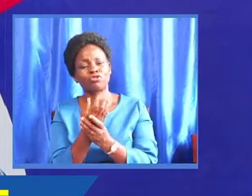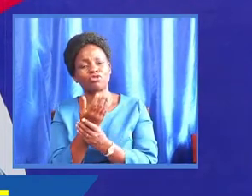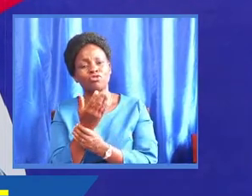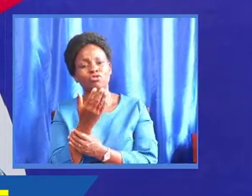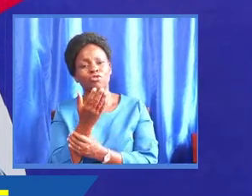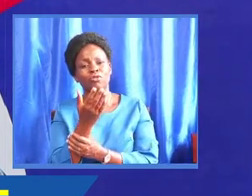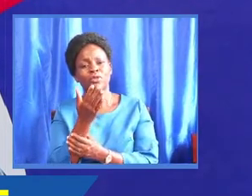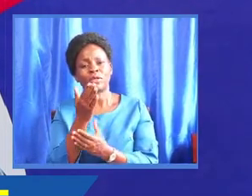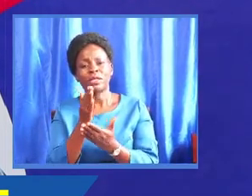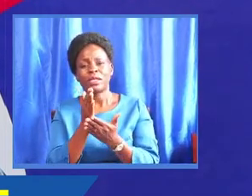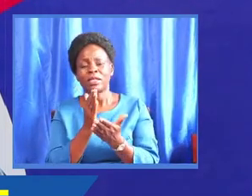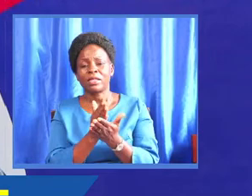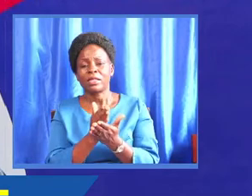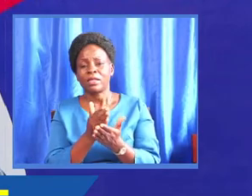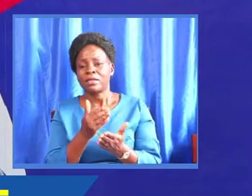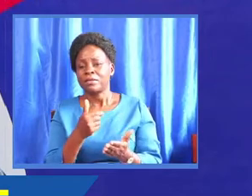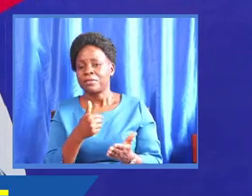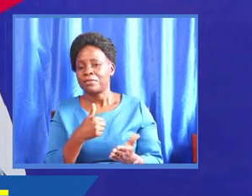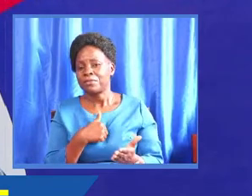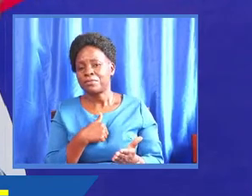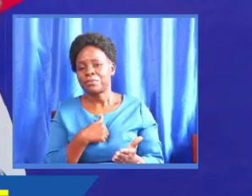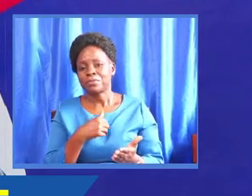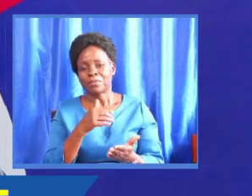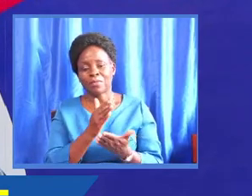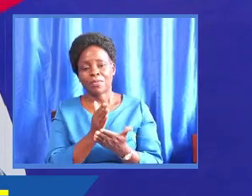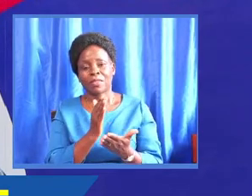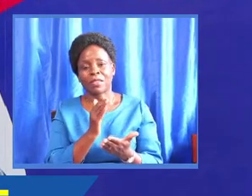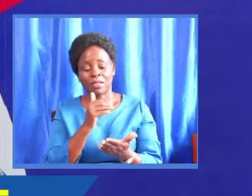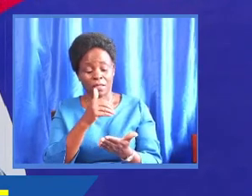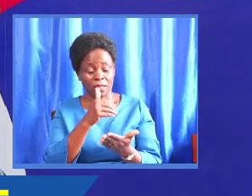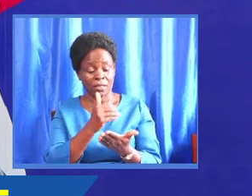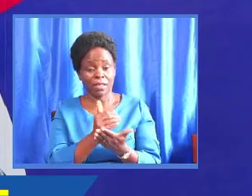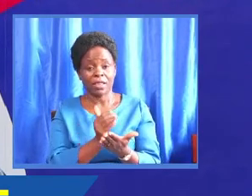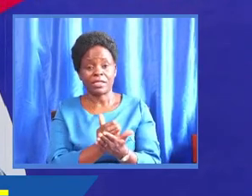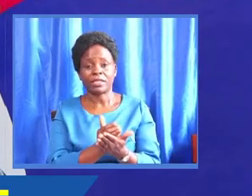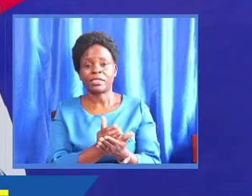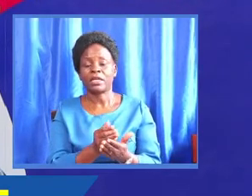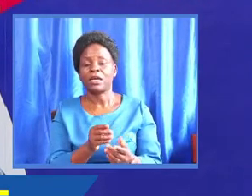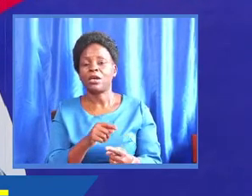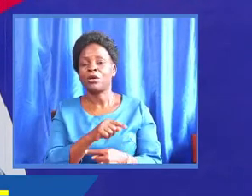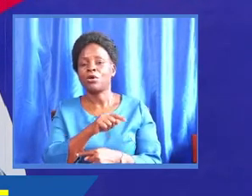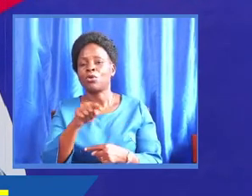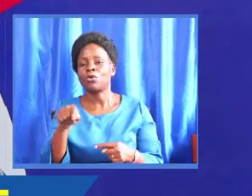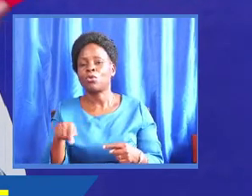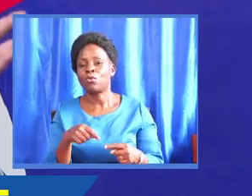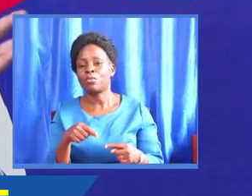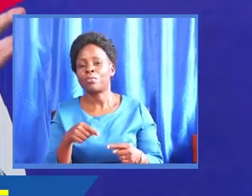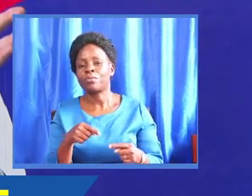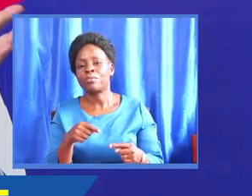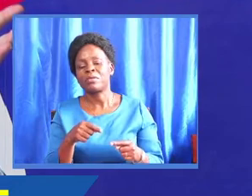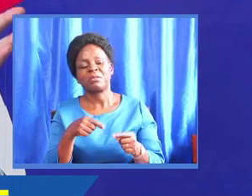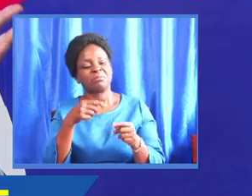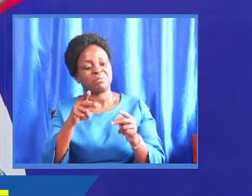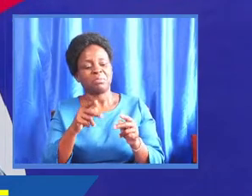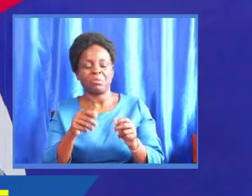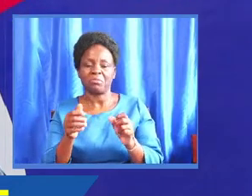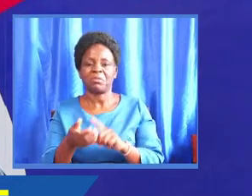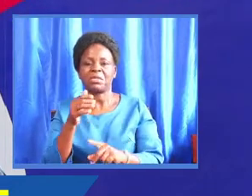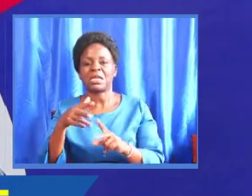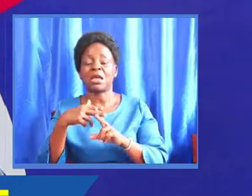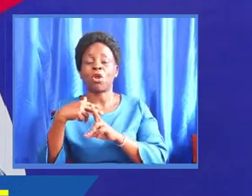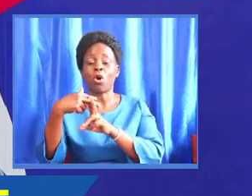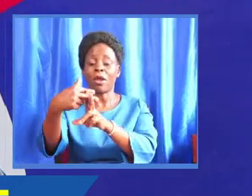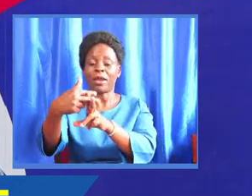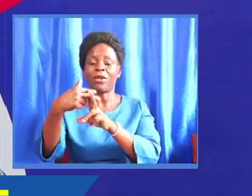sector, I personally think one of the safest areas would be into mortgages. Mm-hmm. Now,